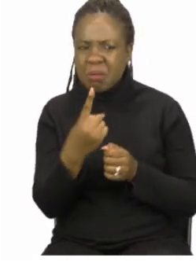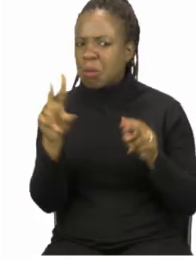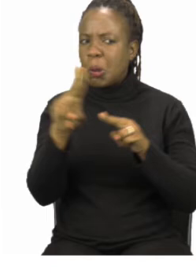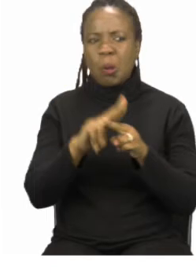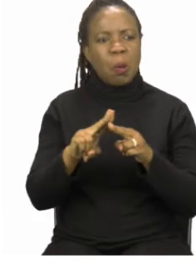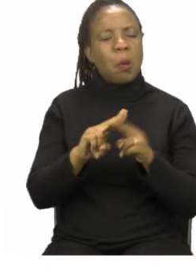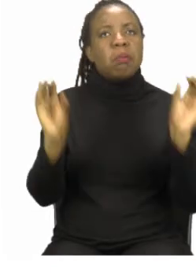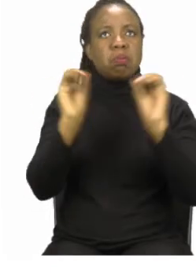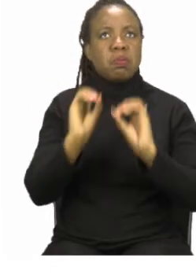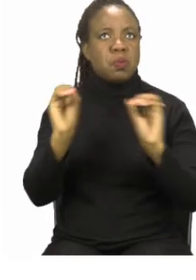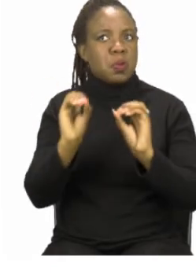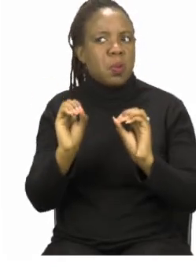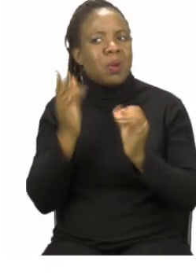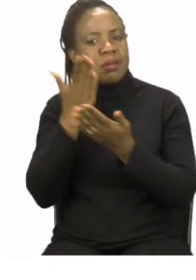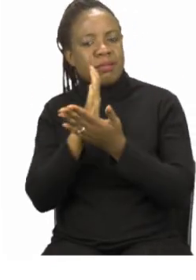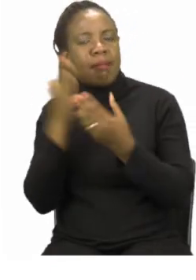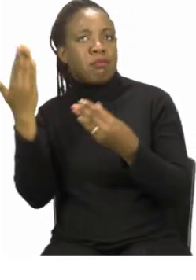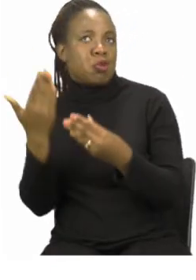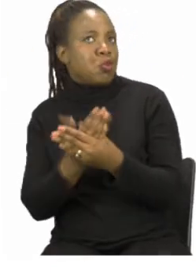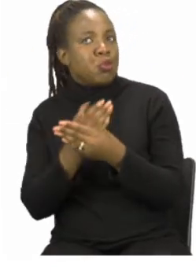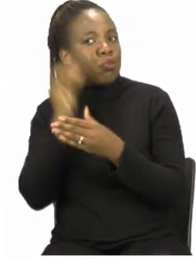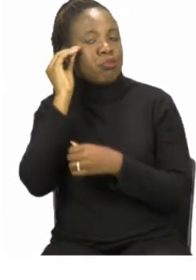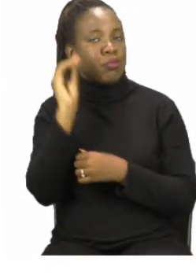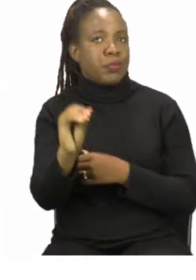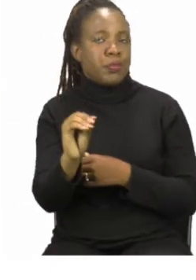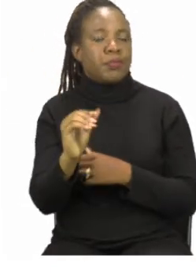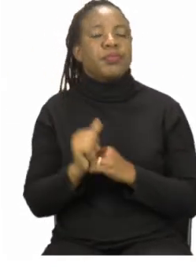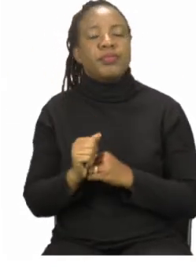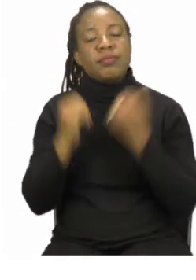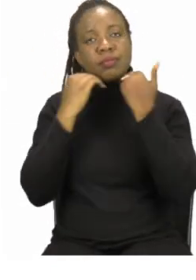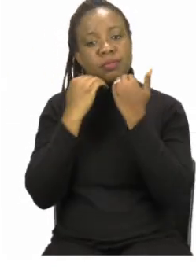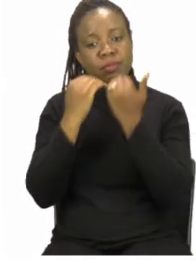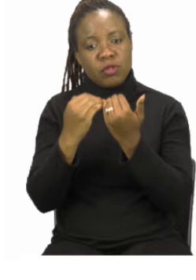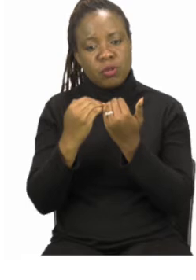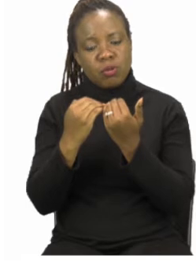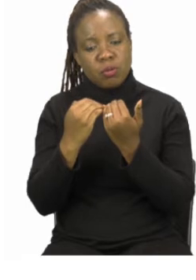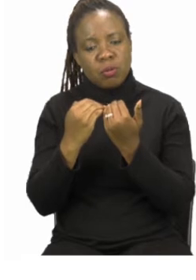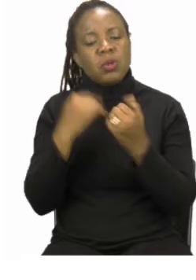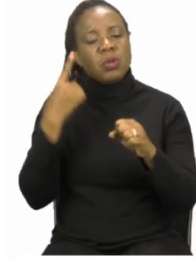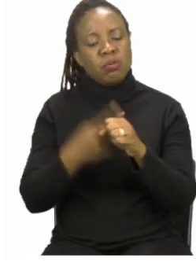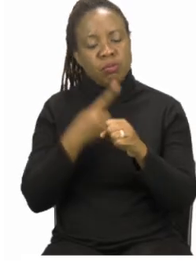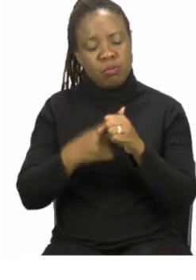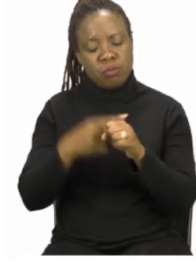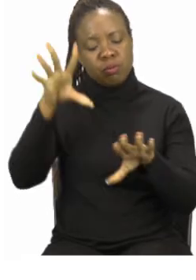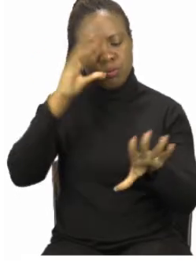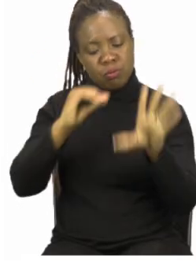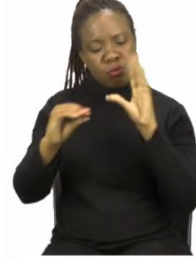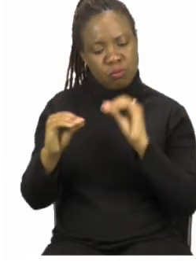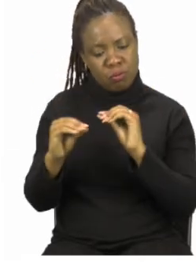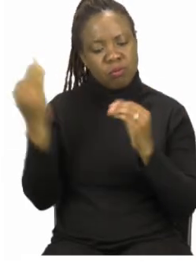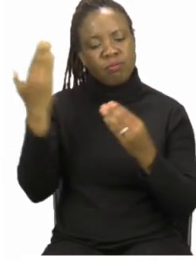some of them are actually quite new to us. So it's important for us to learn new words to broaden our